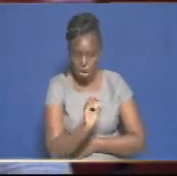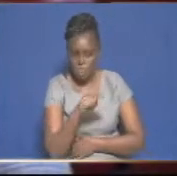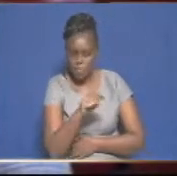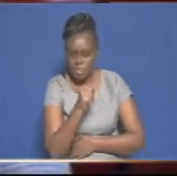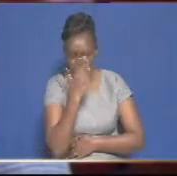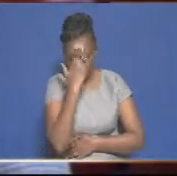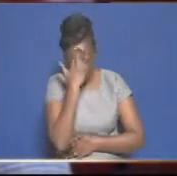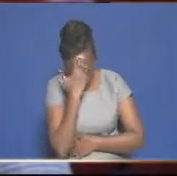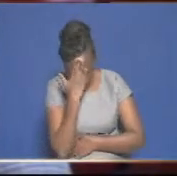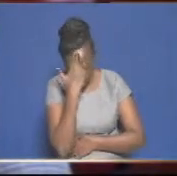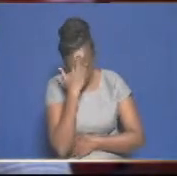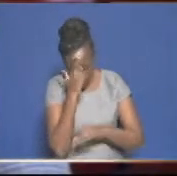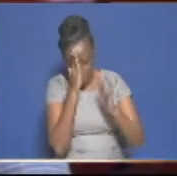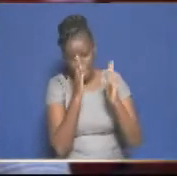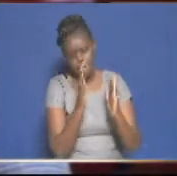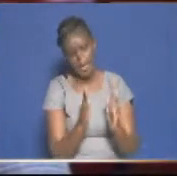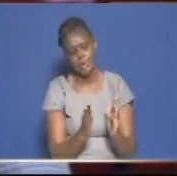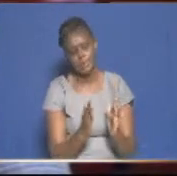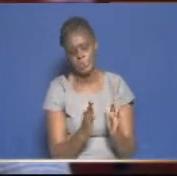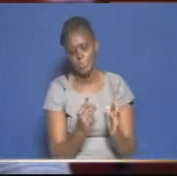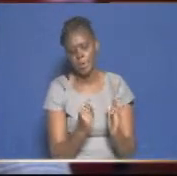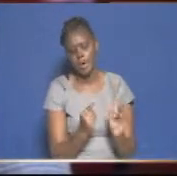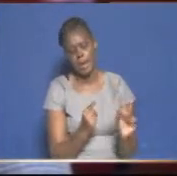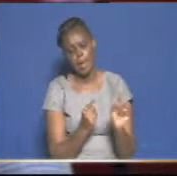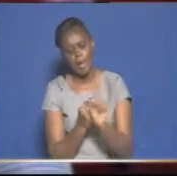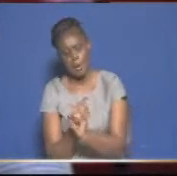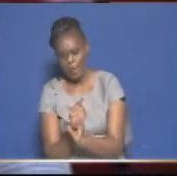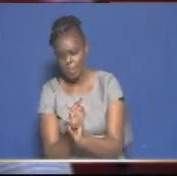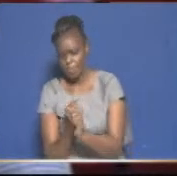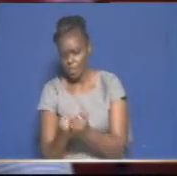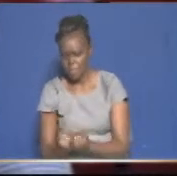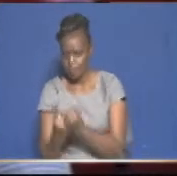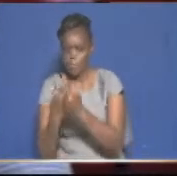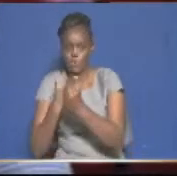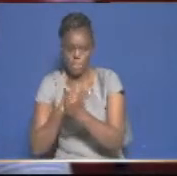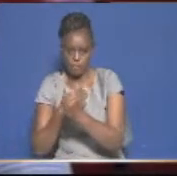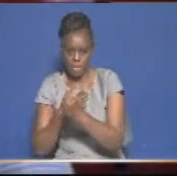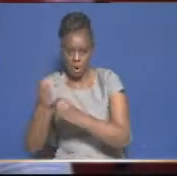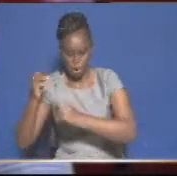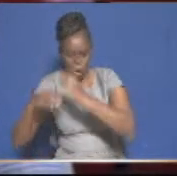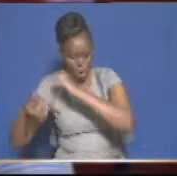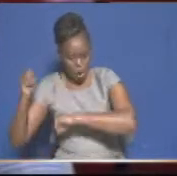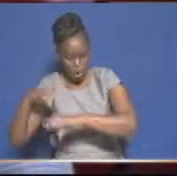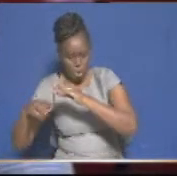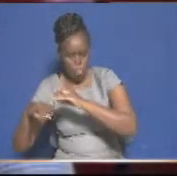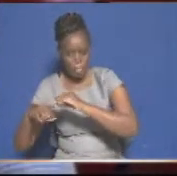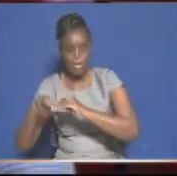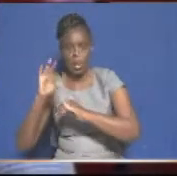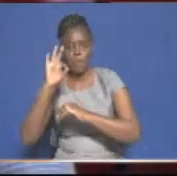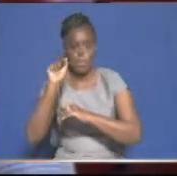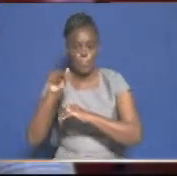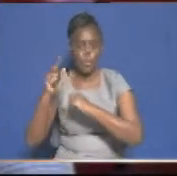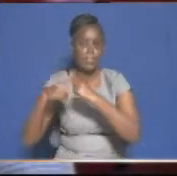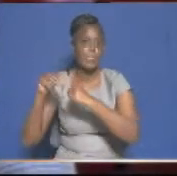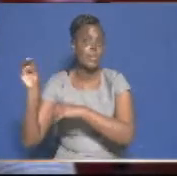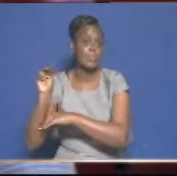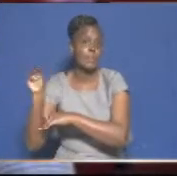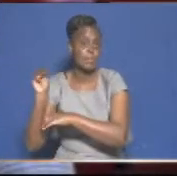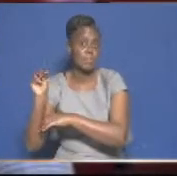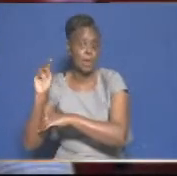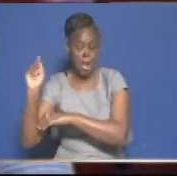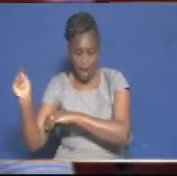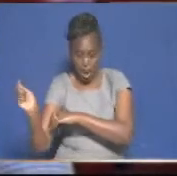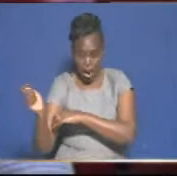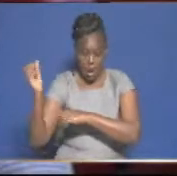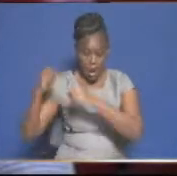humility, generosity. He came and supported me, and we raised the first 3.6 million in Harambe that